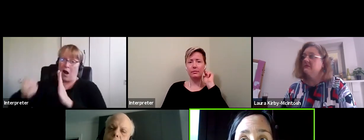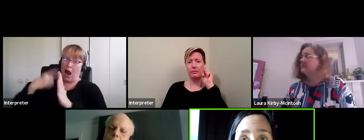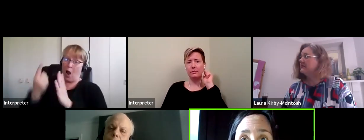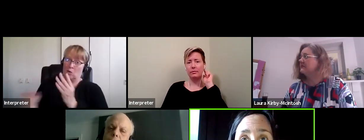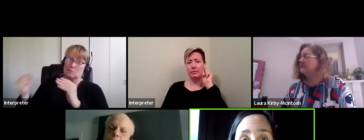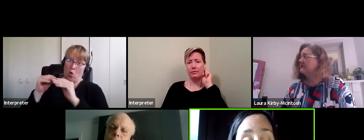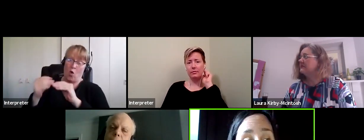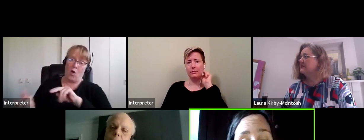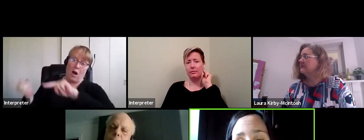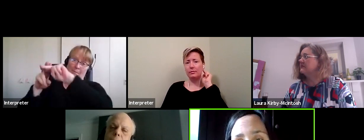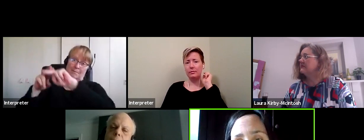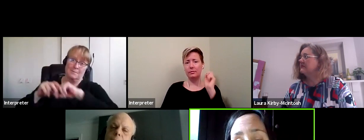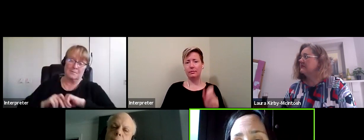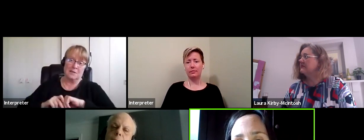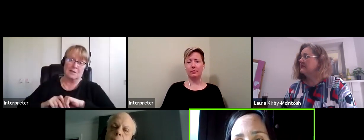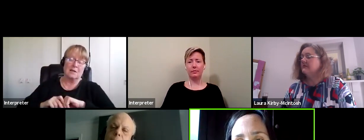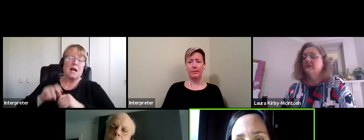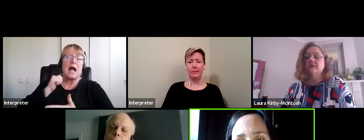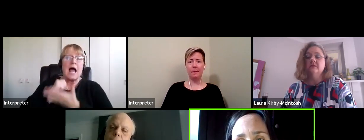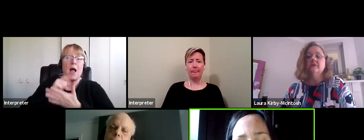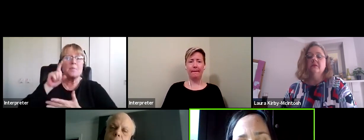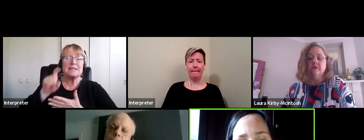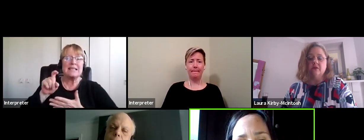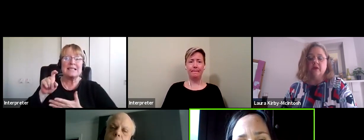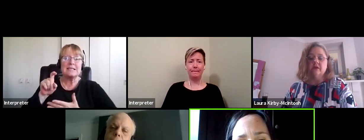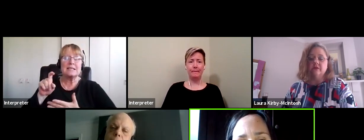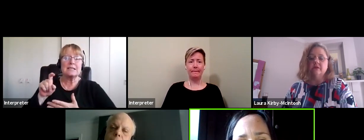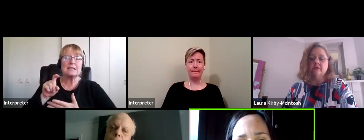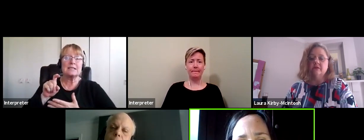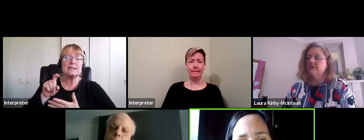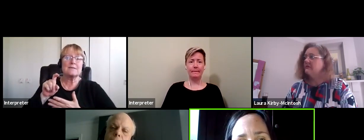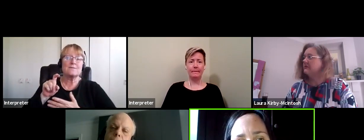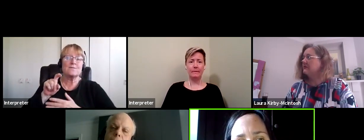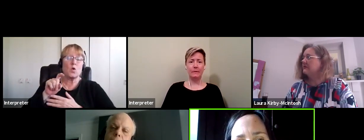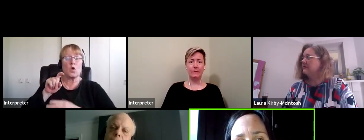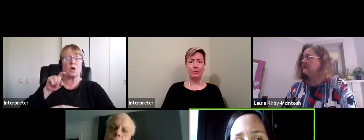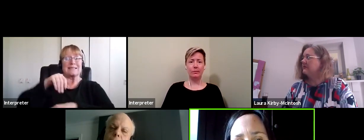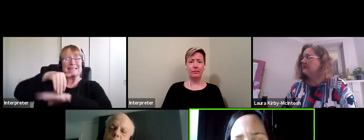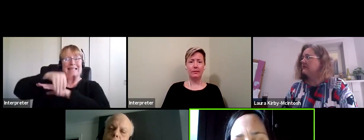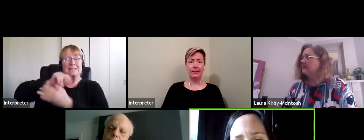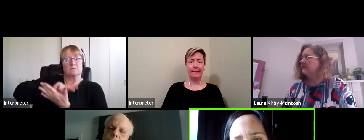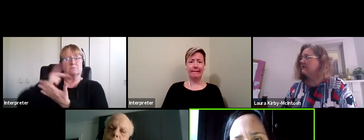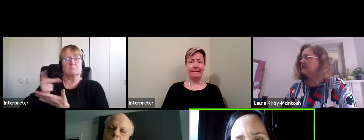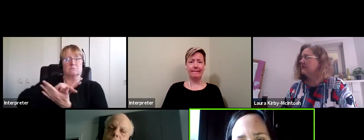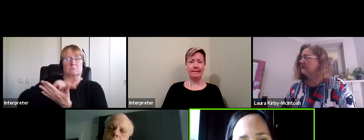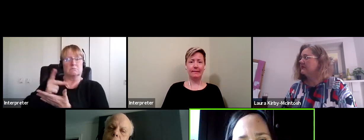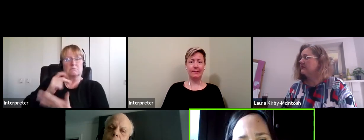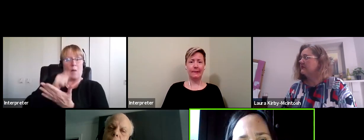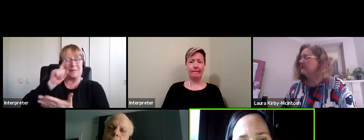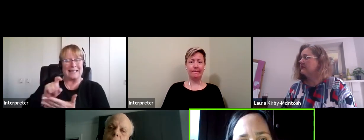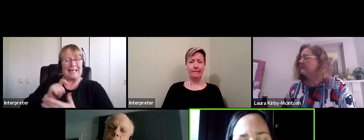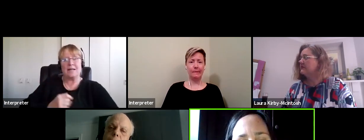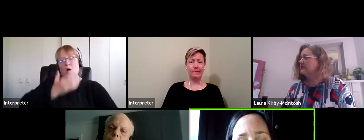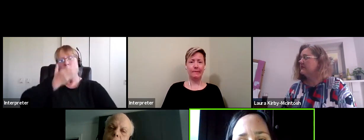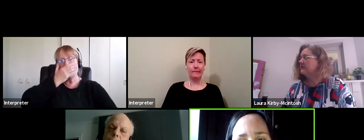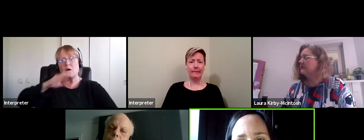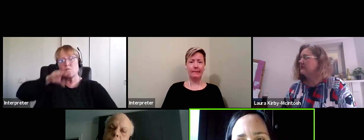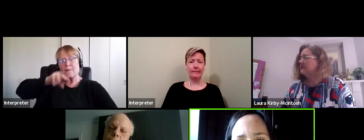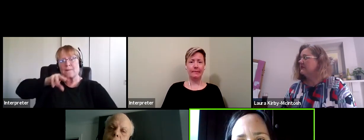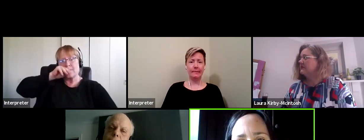they require people to help them with things like moving through the middle of the night to avoid bed sores and using ventilators and CPAPs at home.